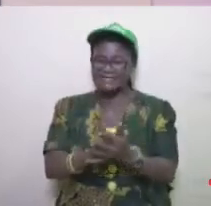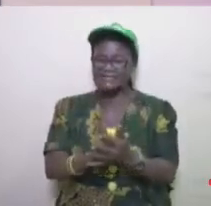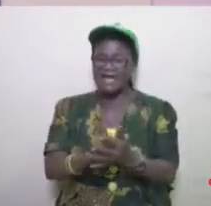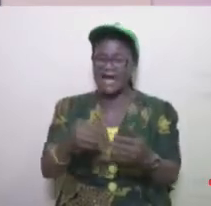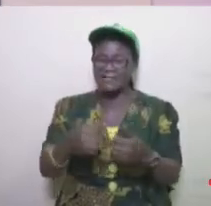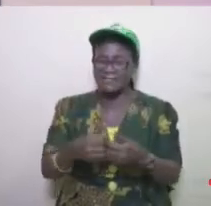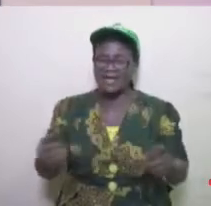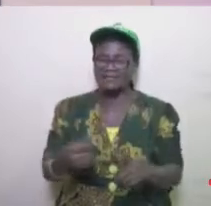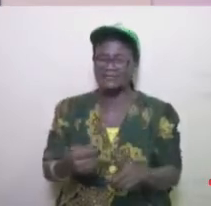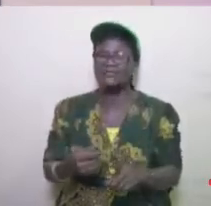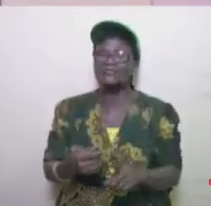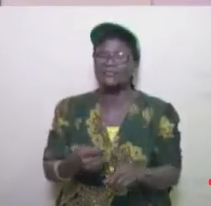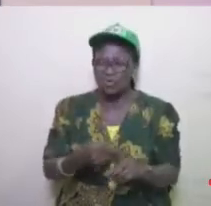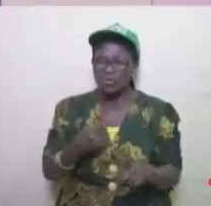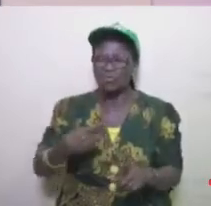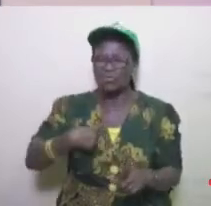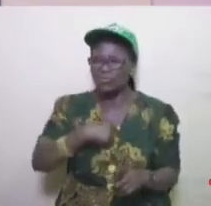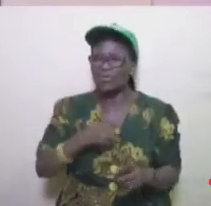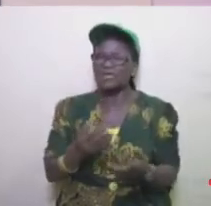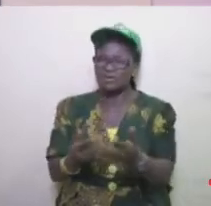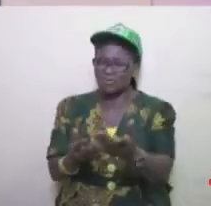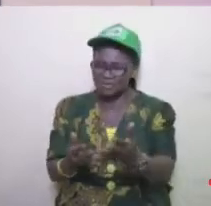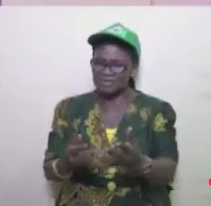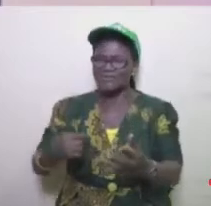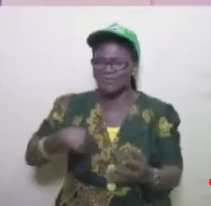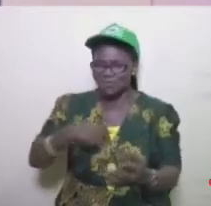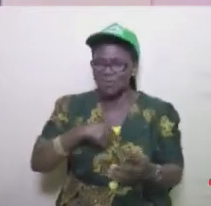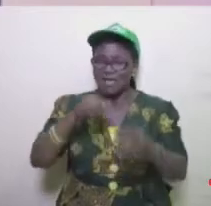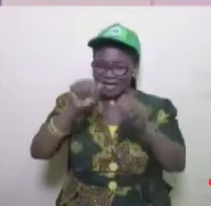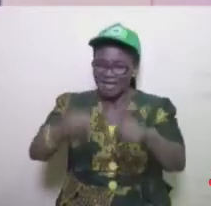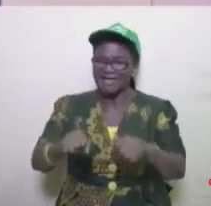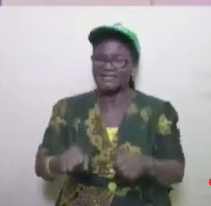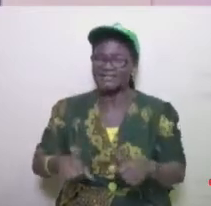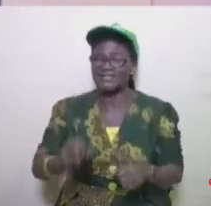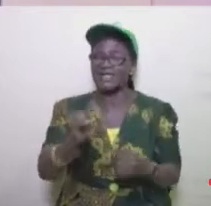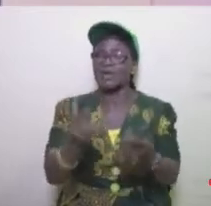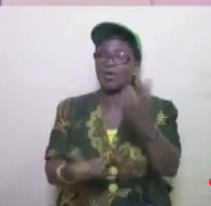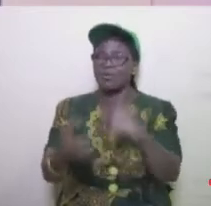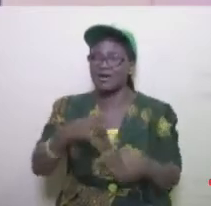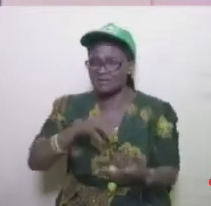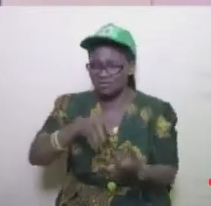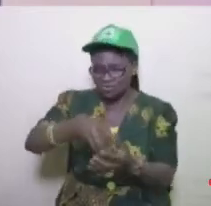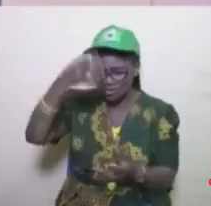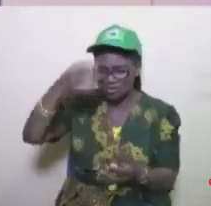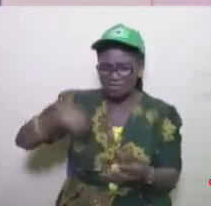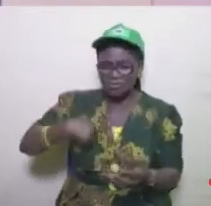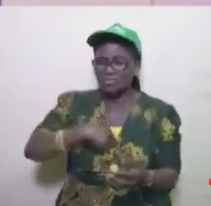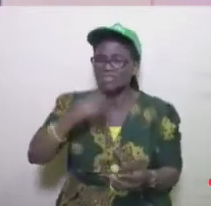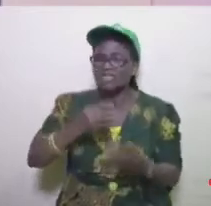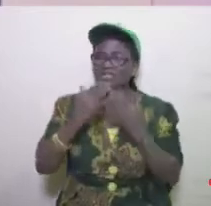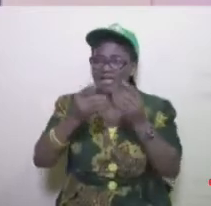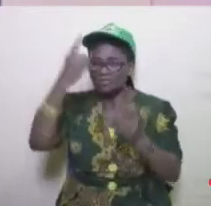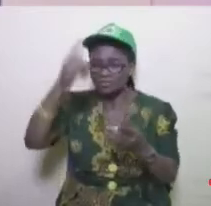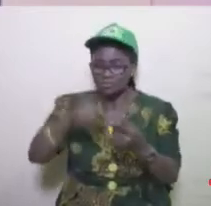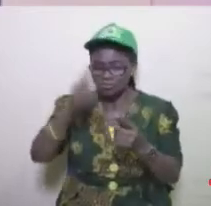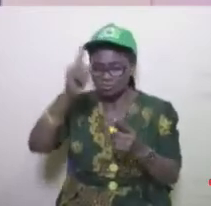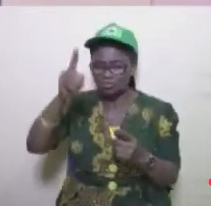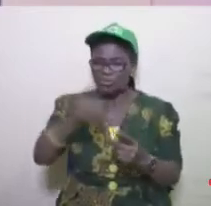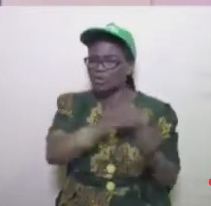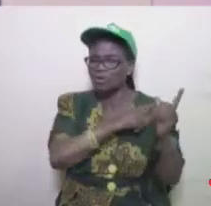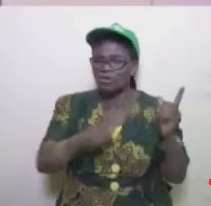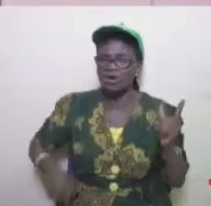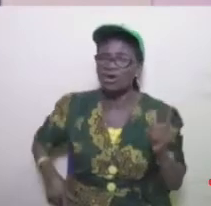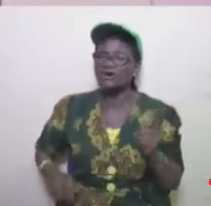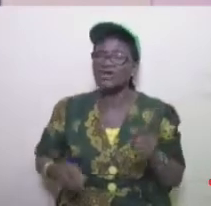that we are waiting, we can still come and study. We say thank you to you. Thank you. Lord Almighty, receive our thanks in the name